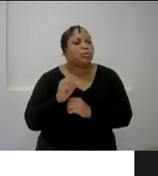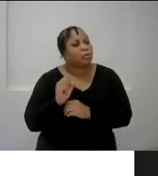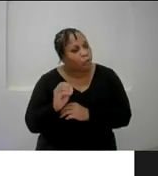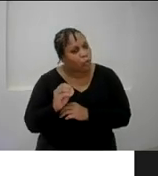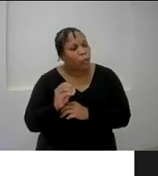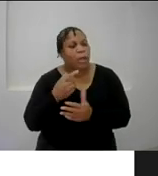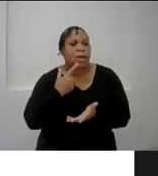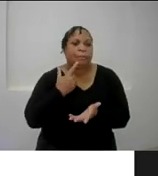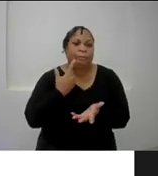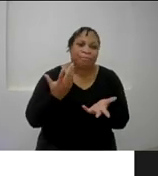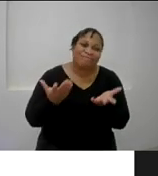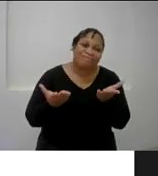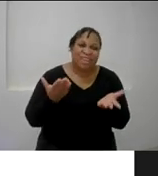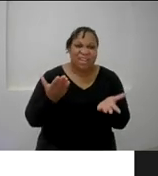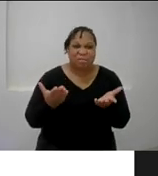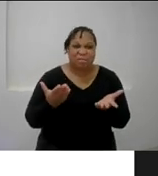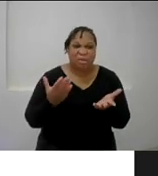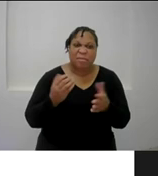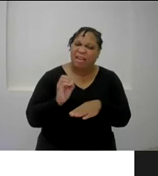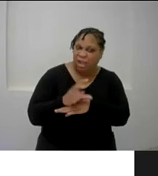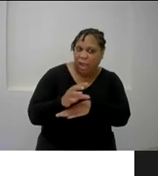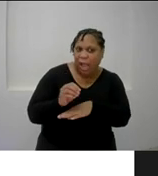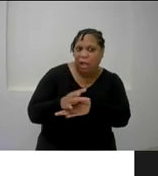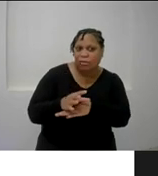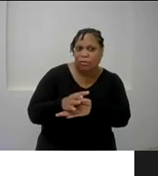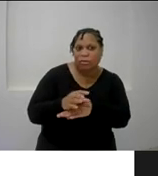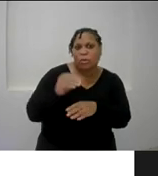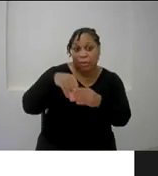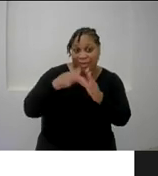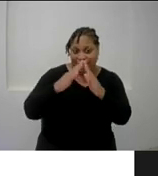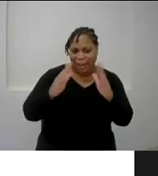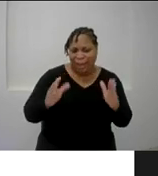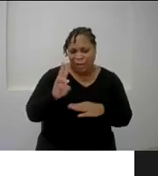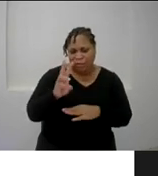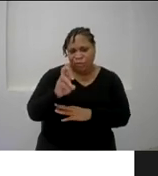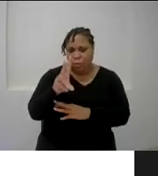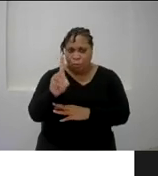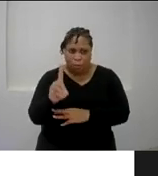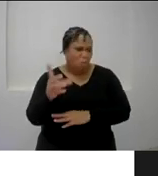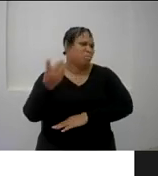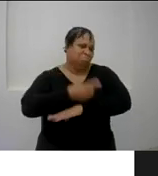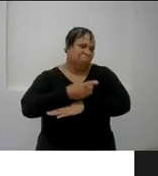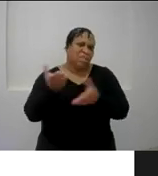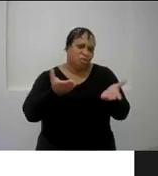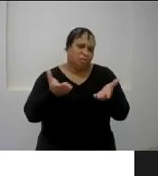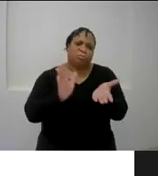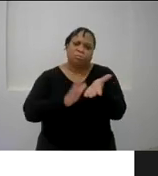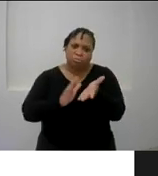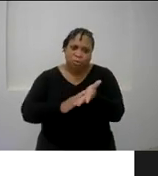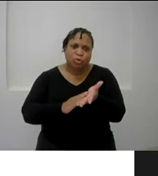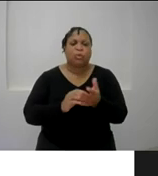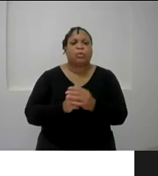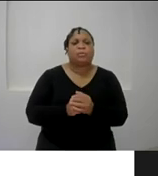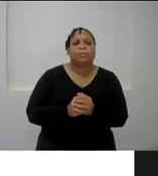It might be about having councils within a house, a ward, a day service, a school.